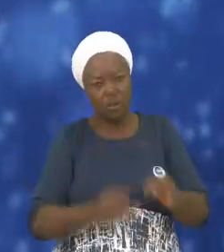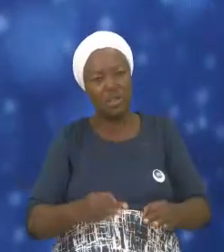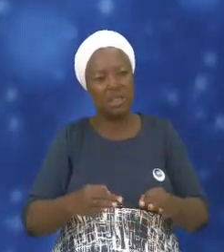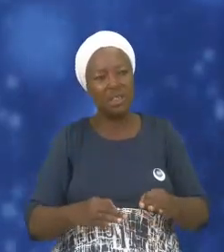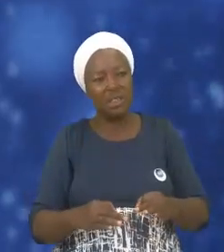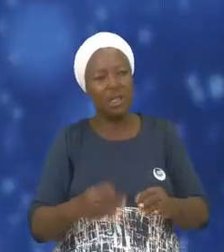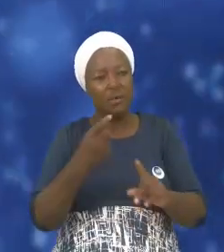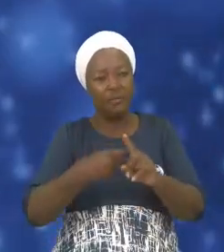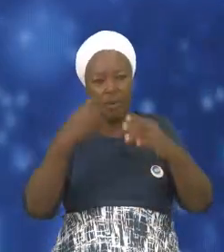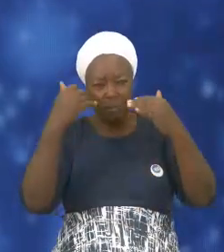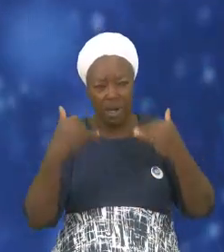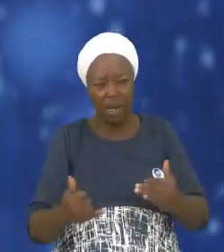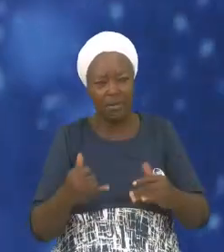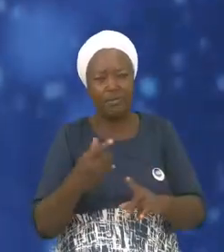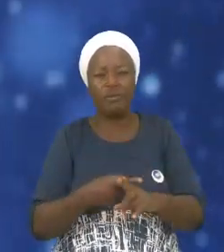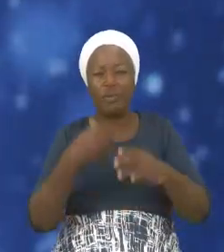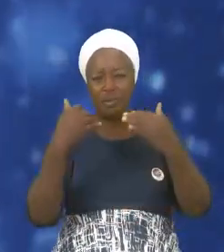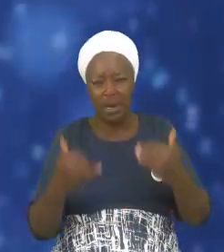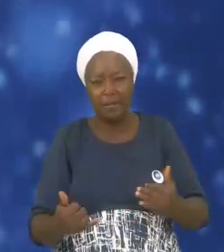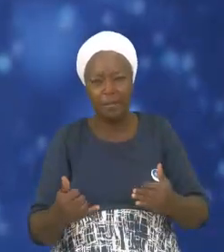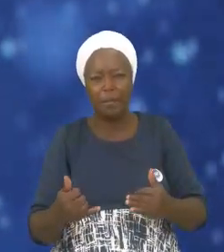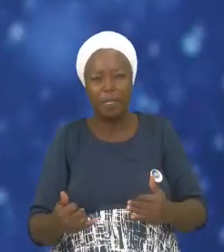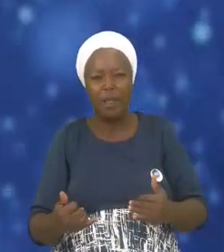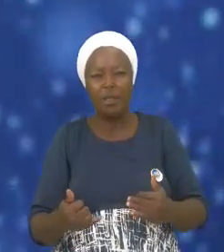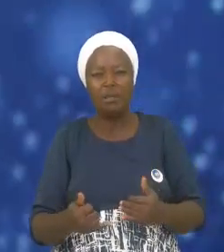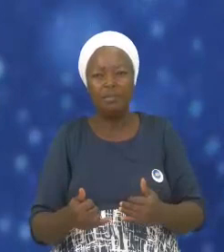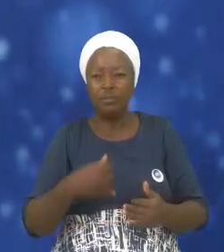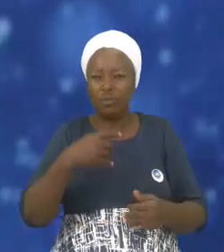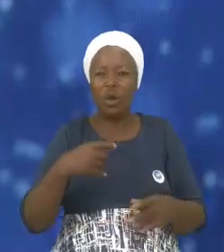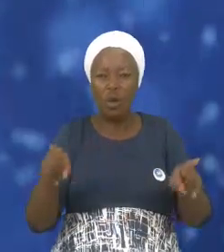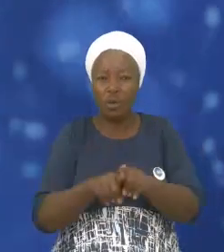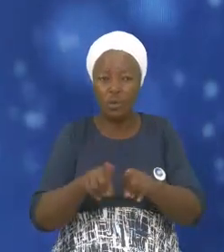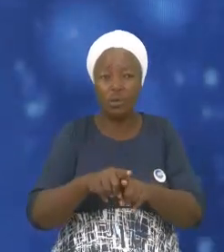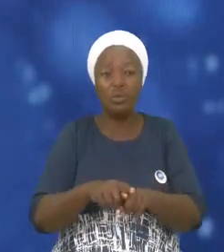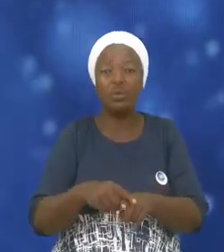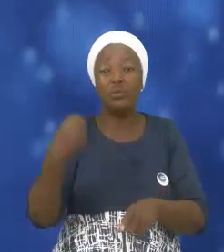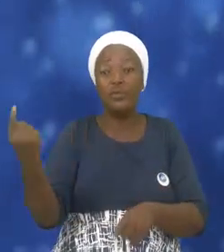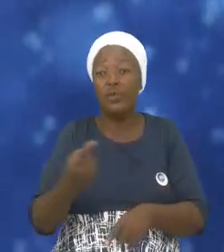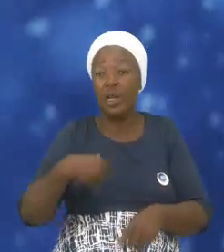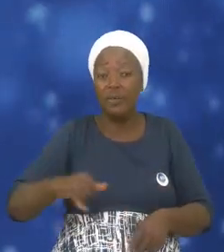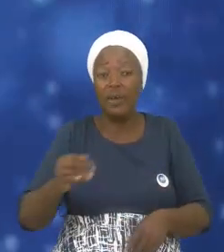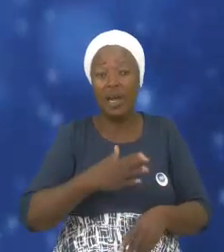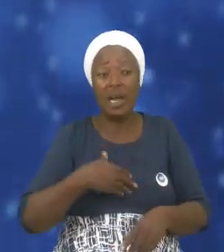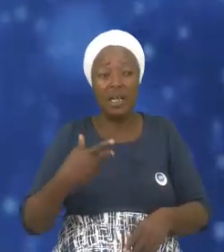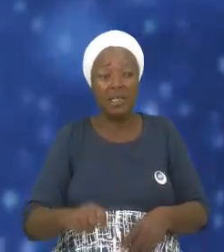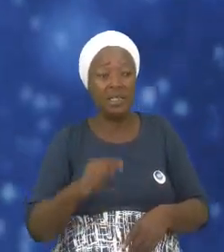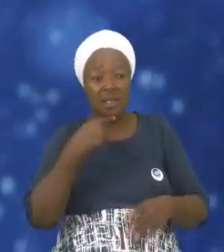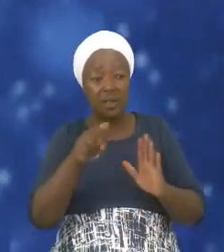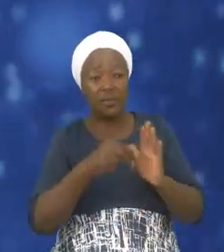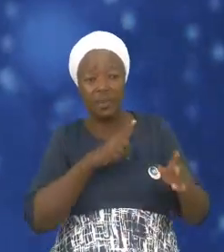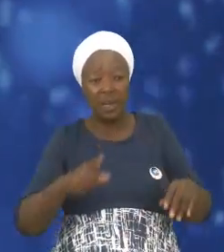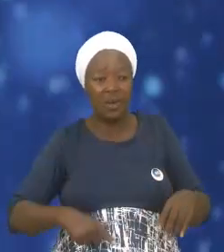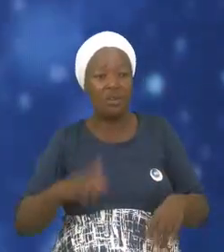from henceforth, from now, even forever. And the zeal of the Lord of hosts